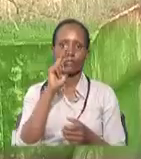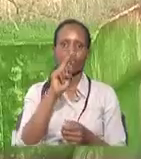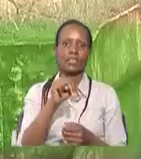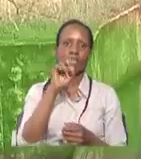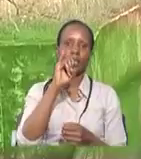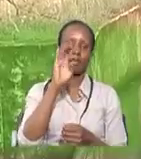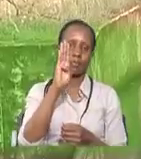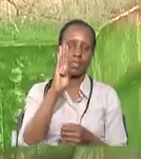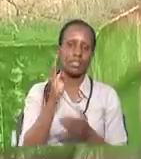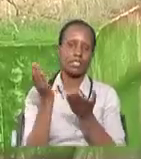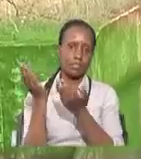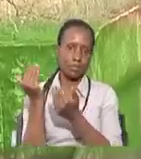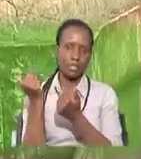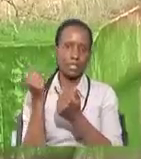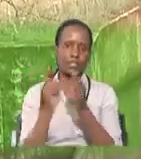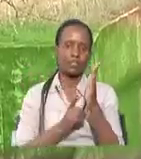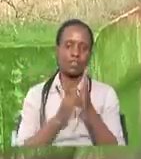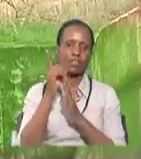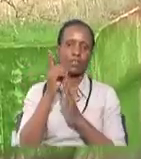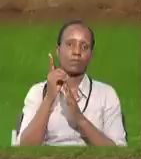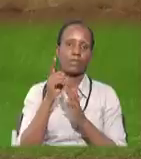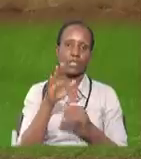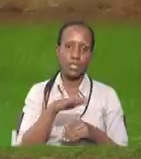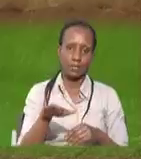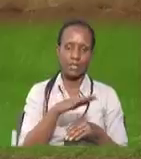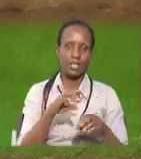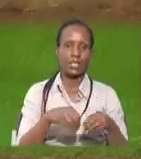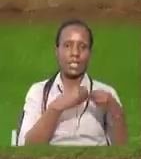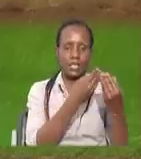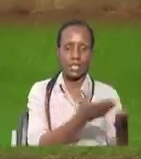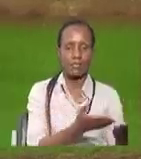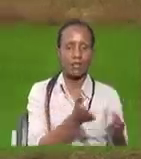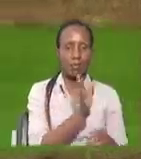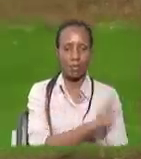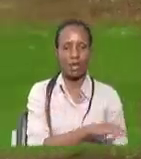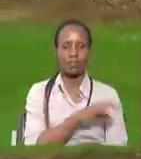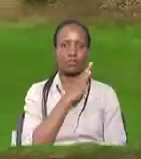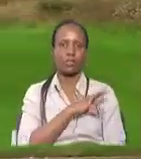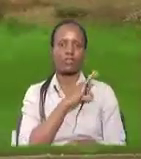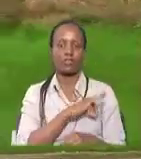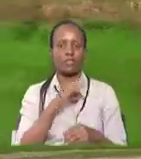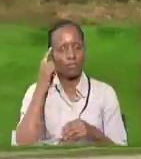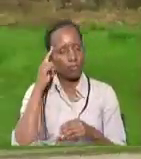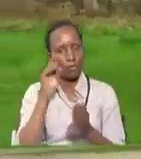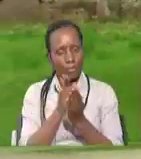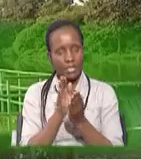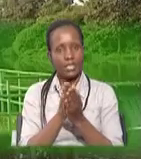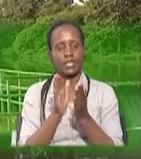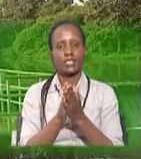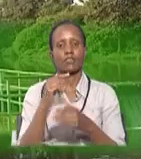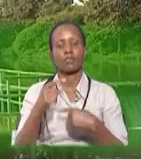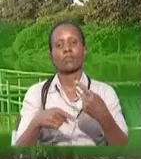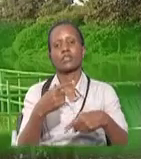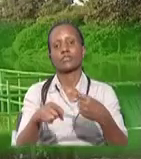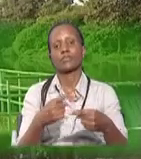The National Irrigation Board is expected to develop schemes and hand them to beneficiaries for operations and